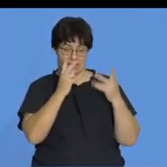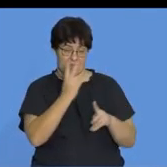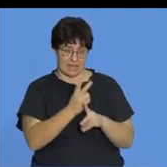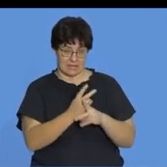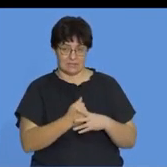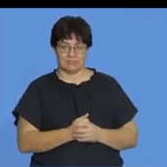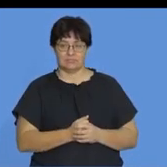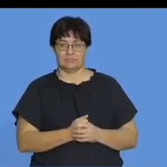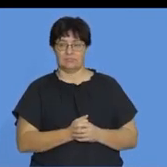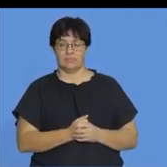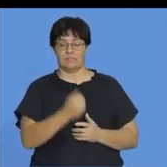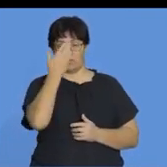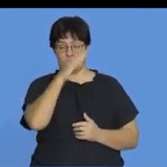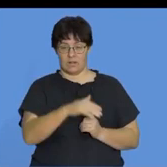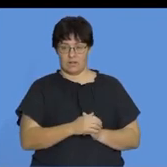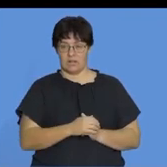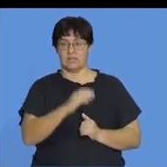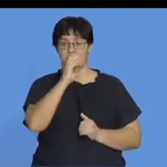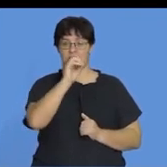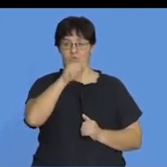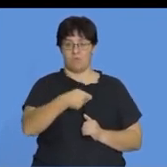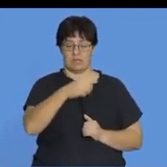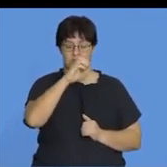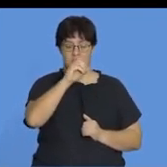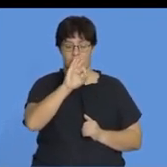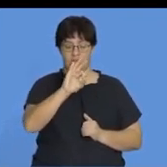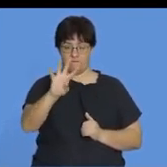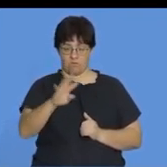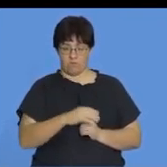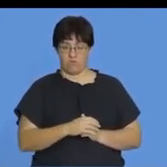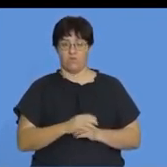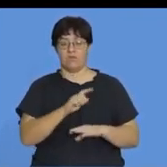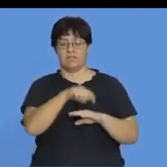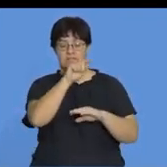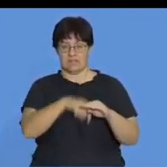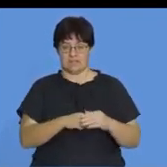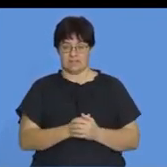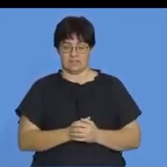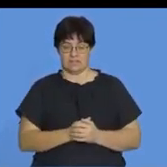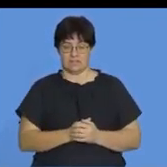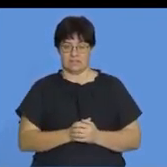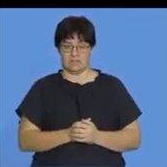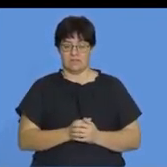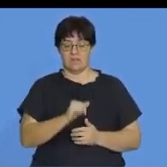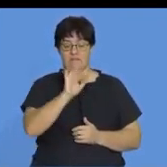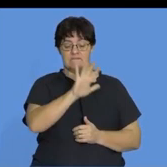once more, okay? We know that that's 0.034, okay, divided by